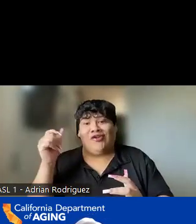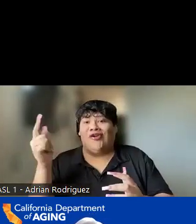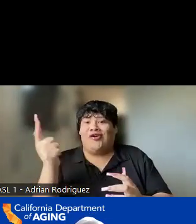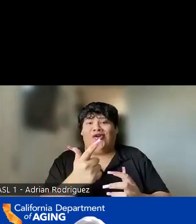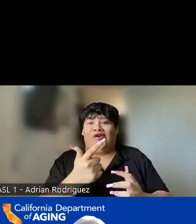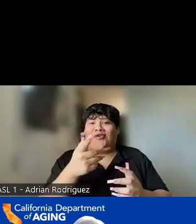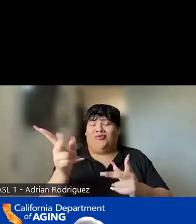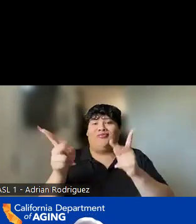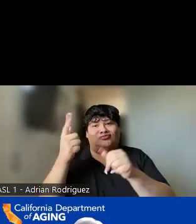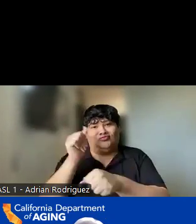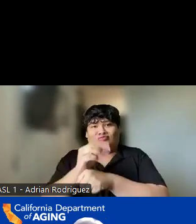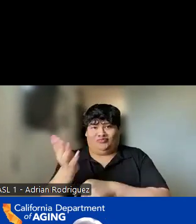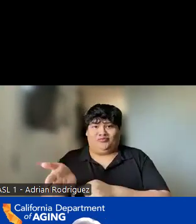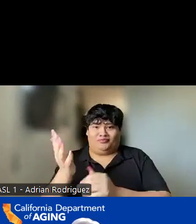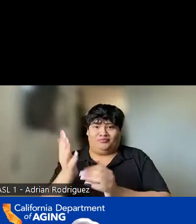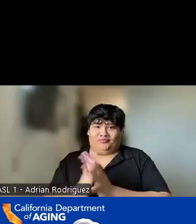committee members.